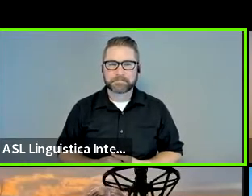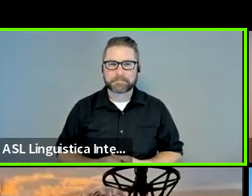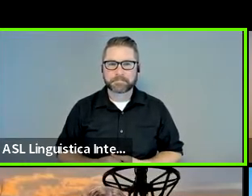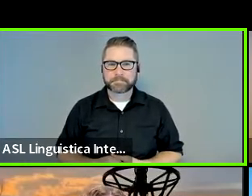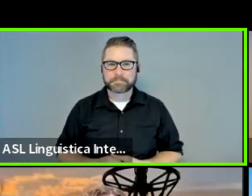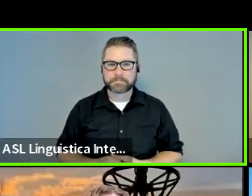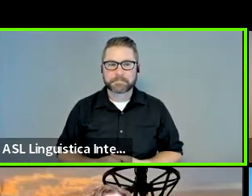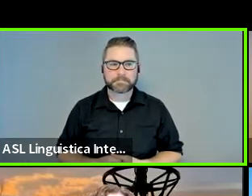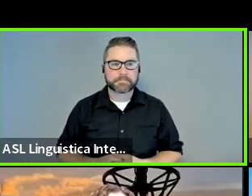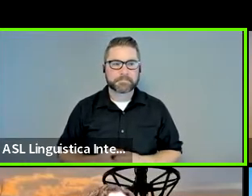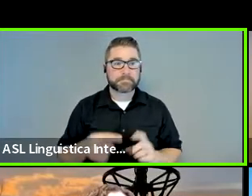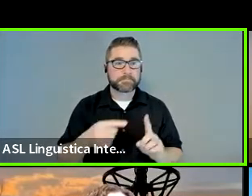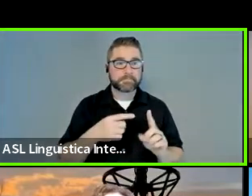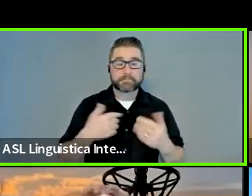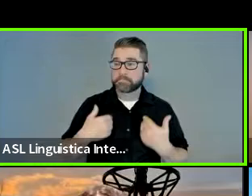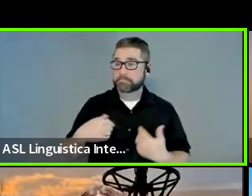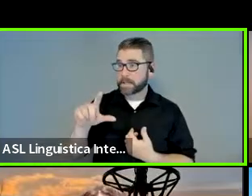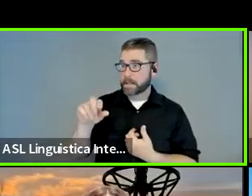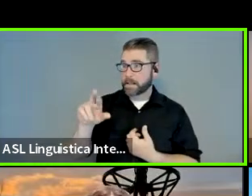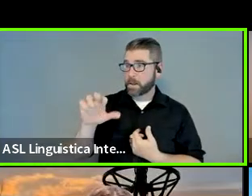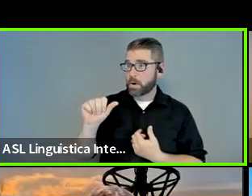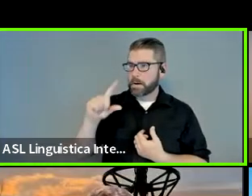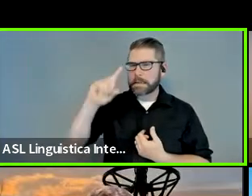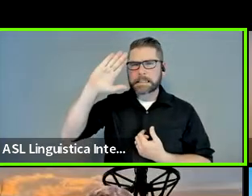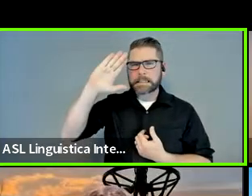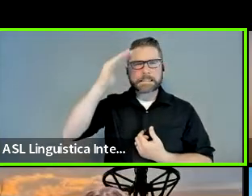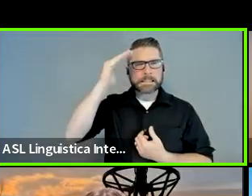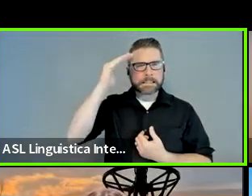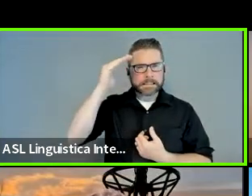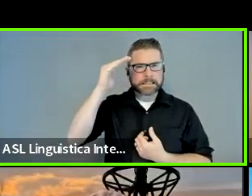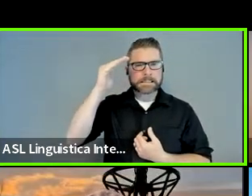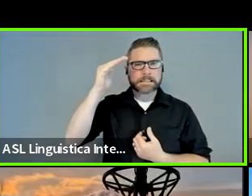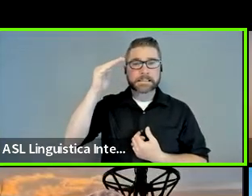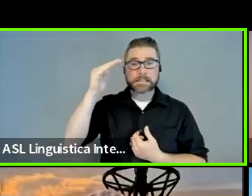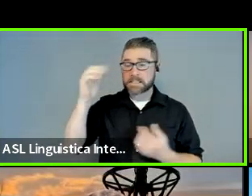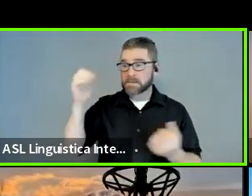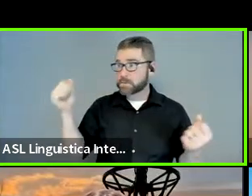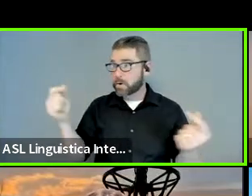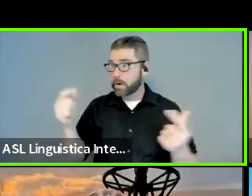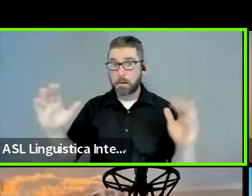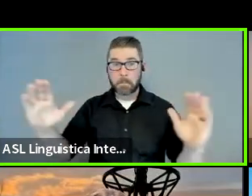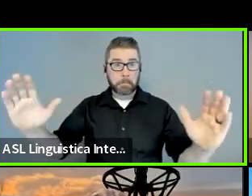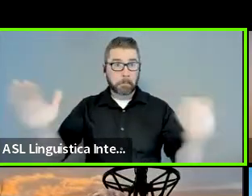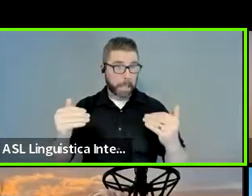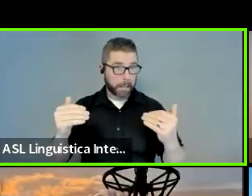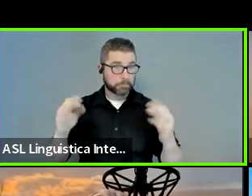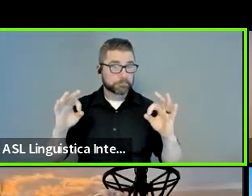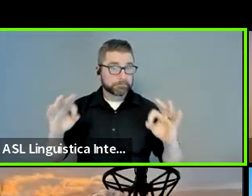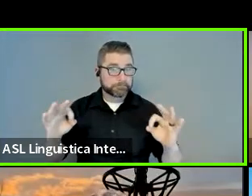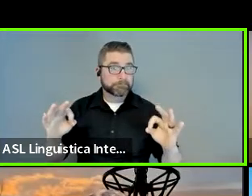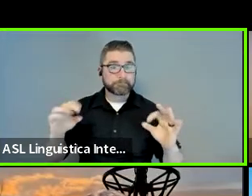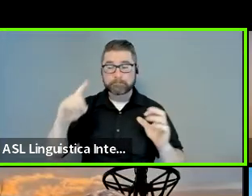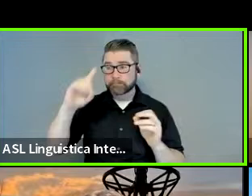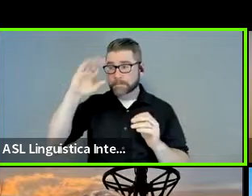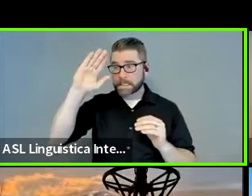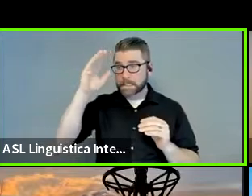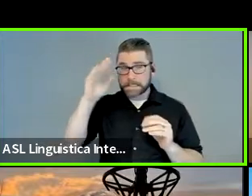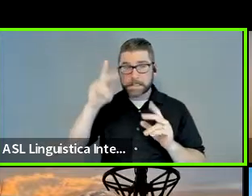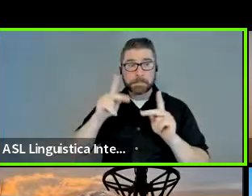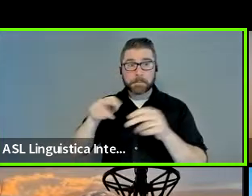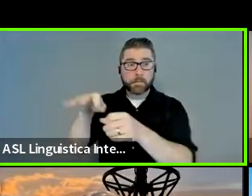This is Laura. It looks like everyone is back, and it looks like folks casted their